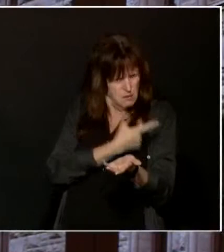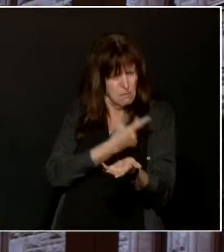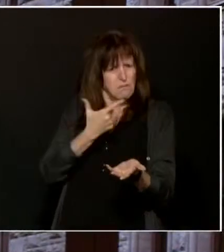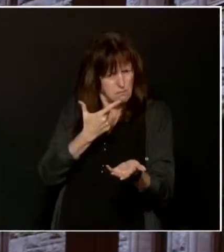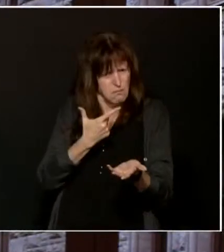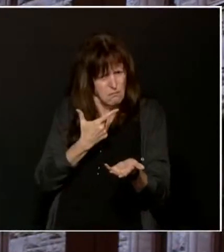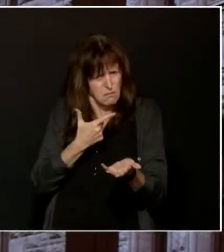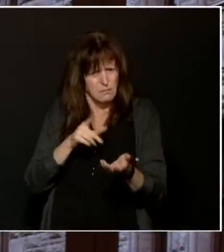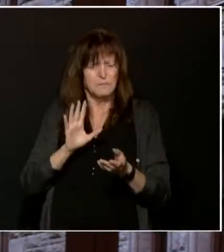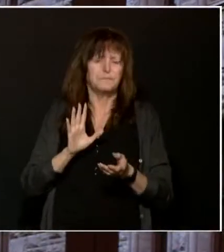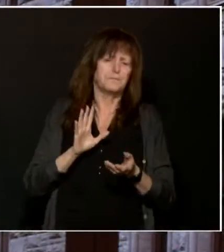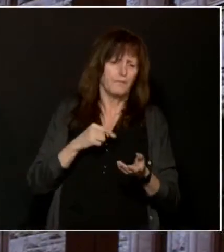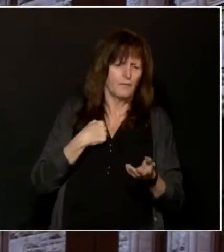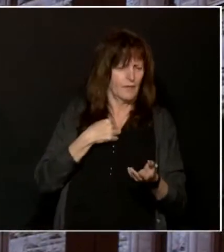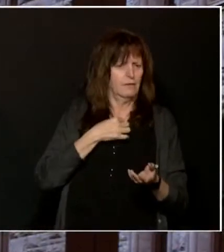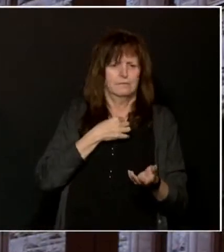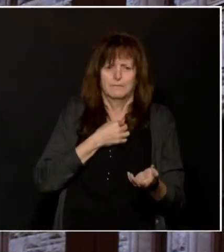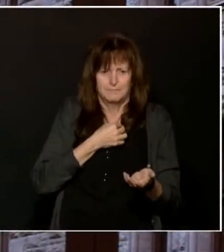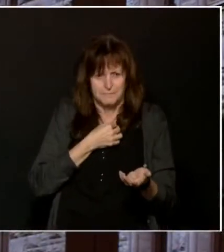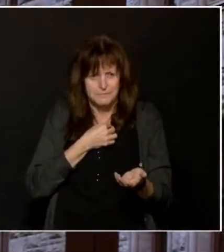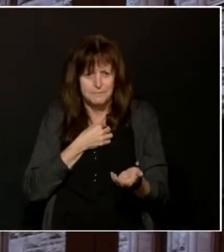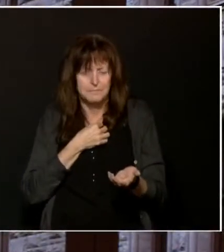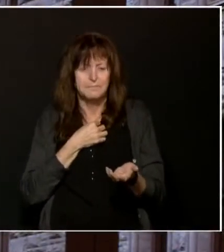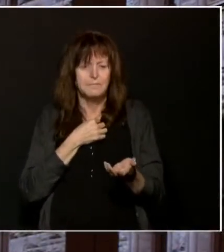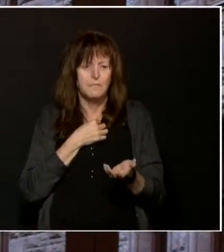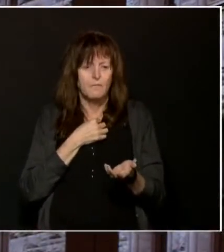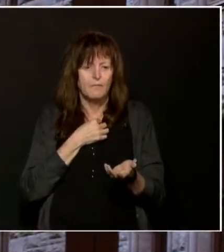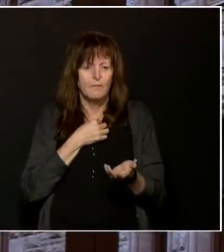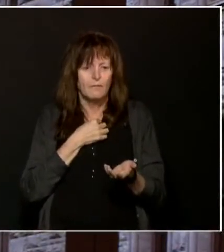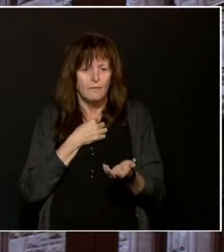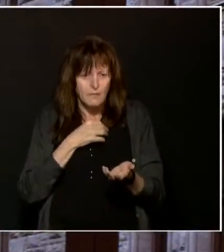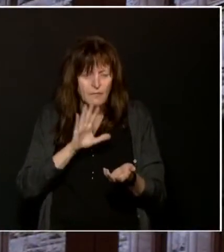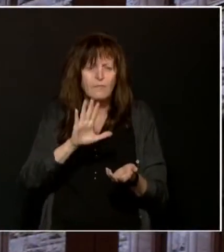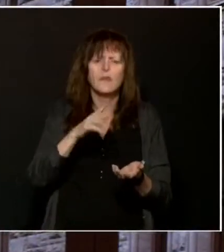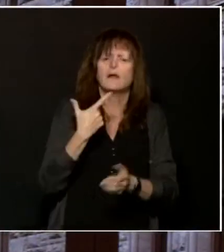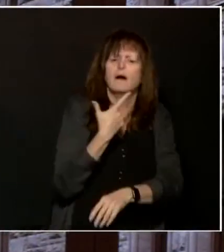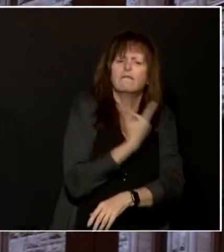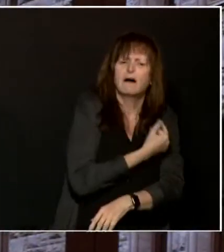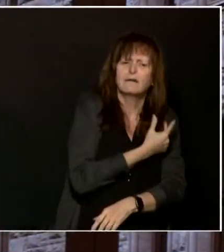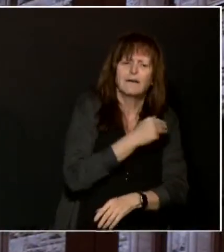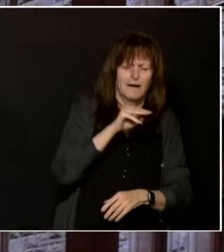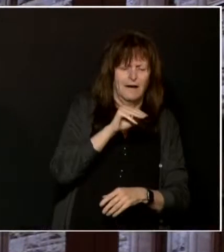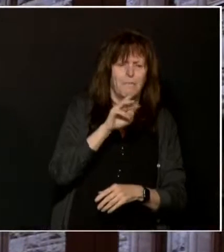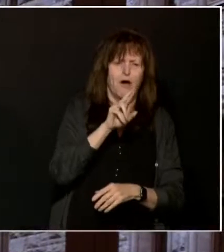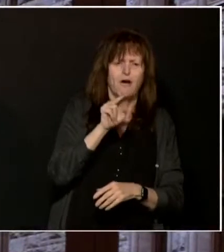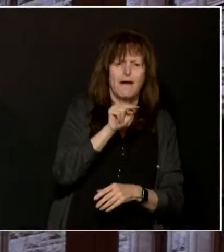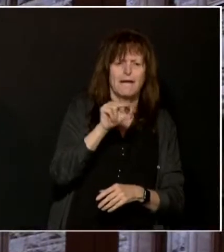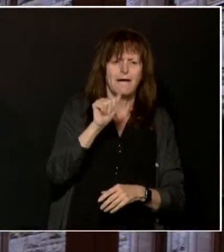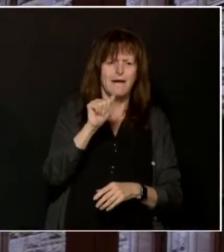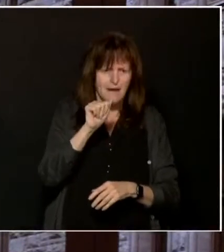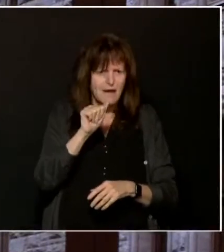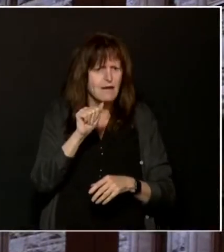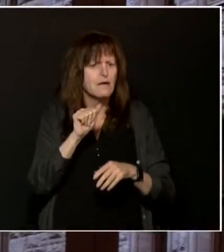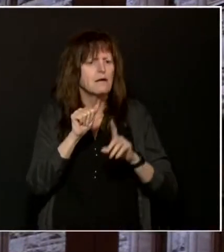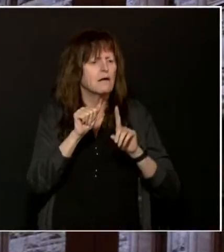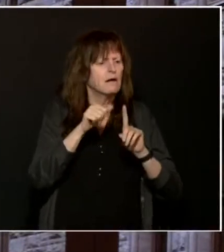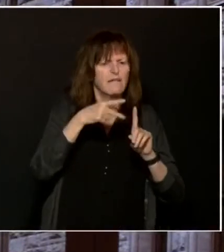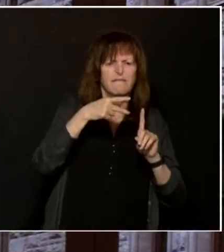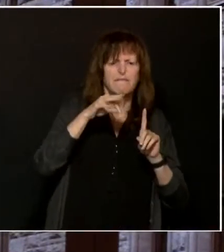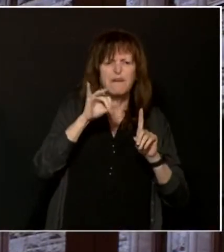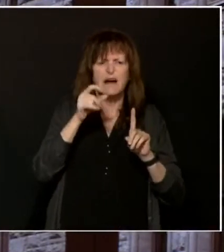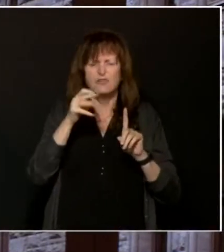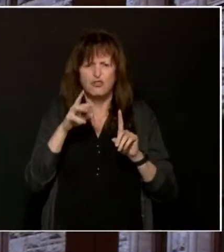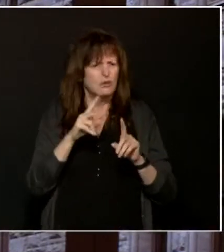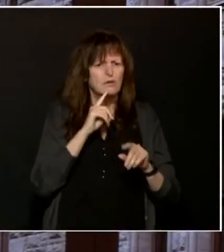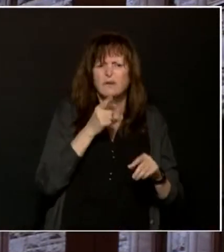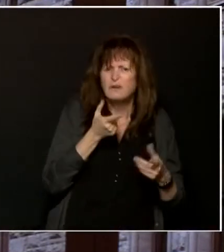Excuse me. Dry throat. The vaccine is an mRNA vaccine, like the Pfizer, and is safe and equally effective. My